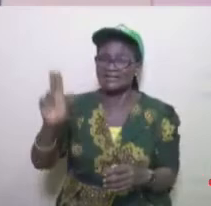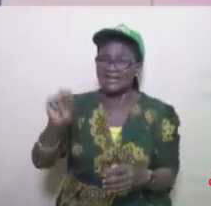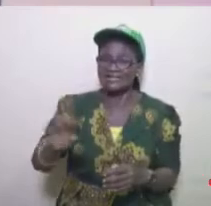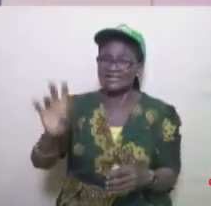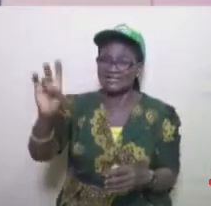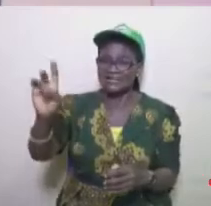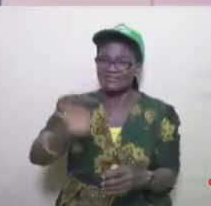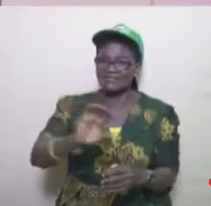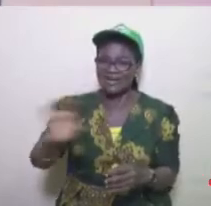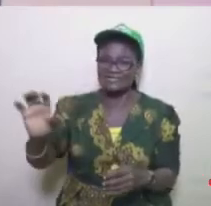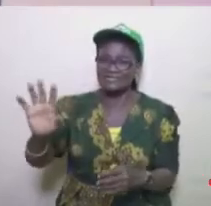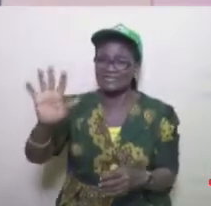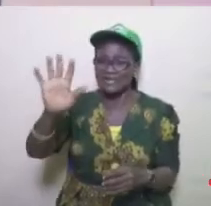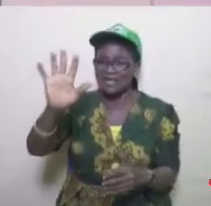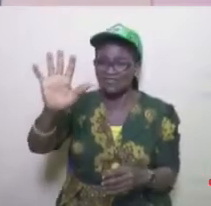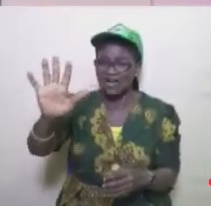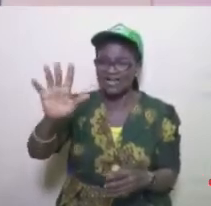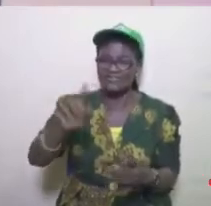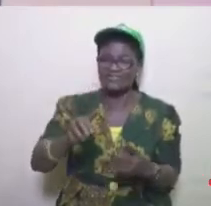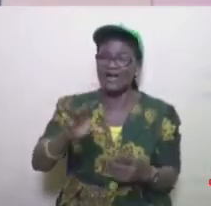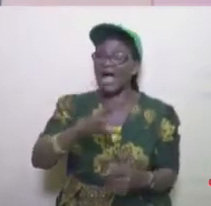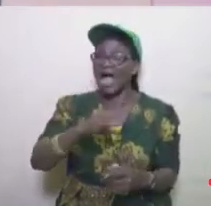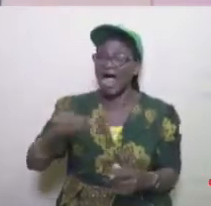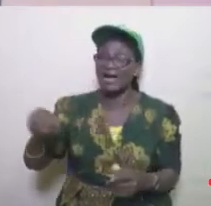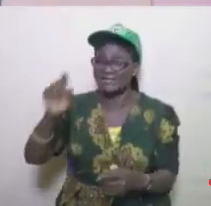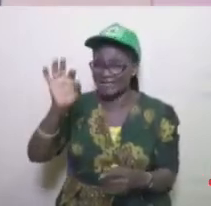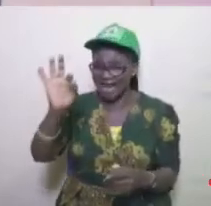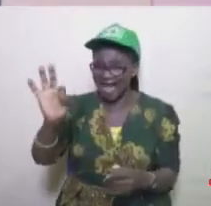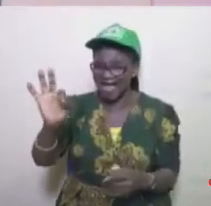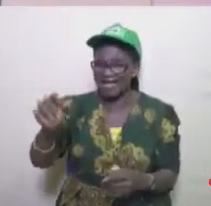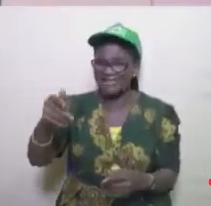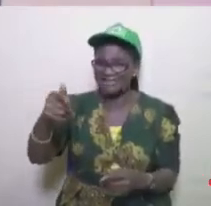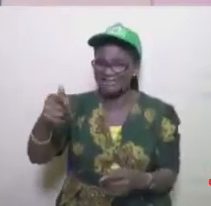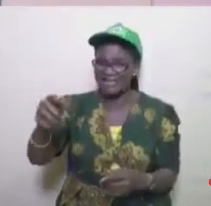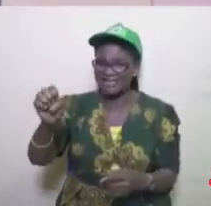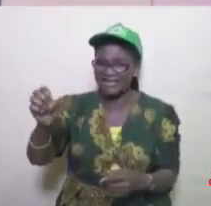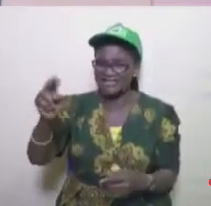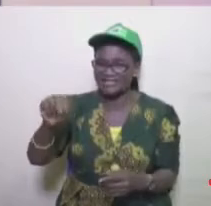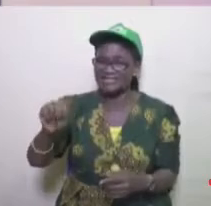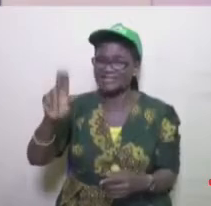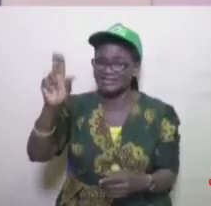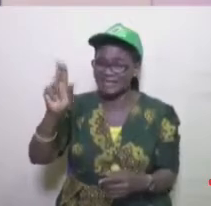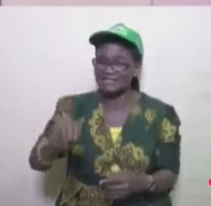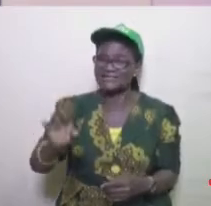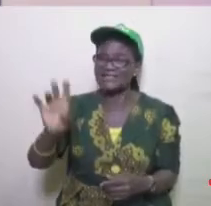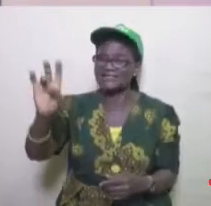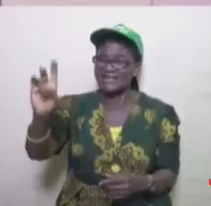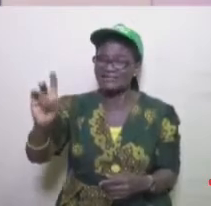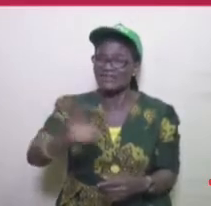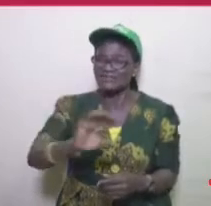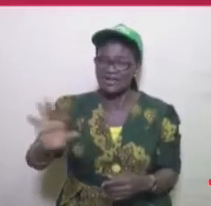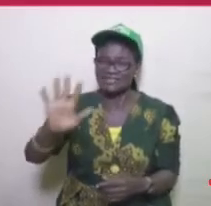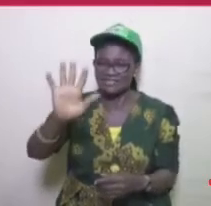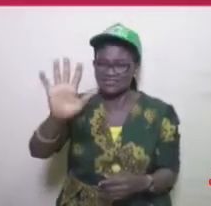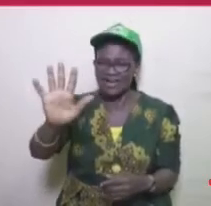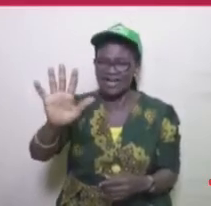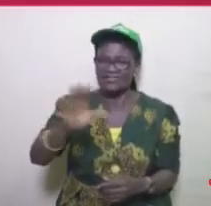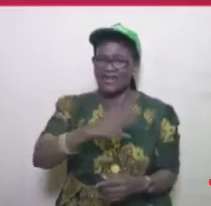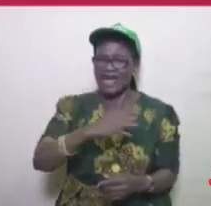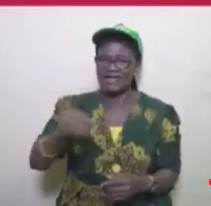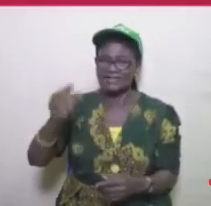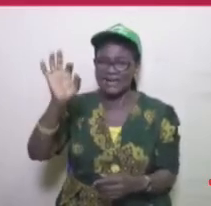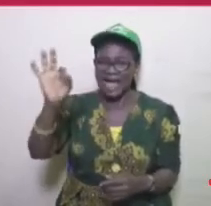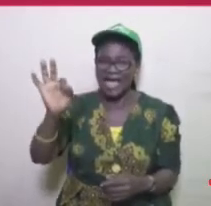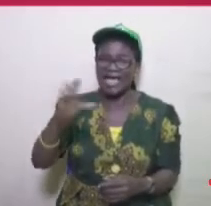verses 5 and 9. Genesis 37 verses 5 and 9. And